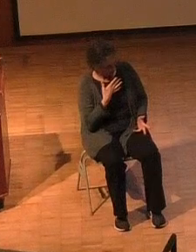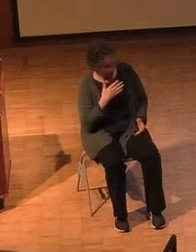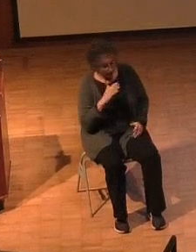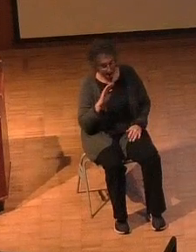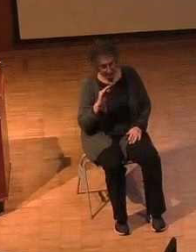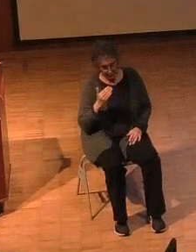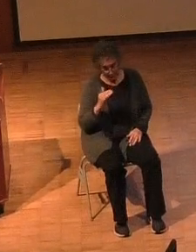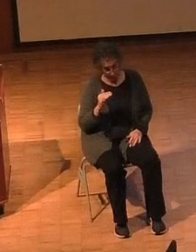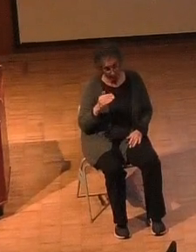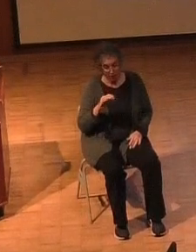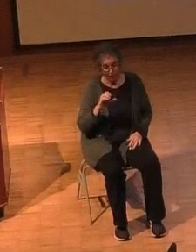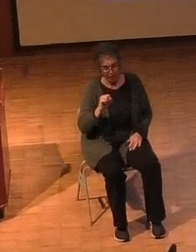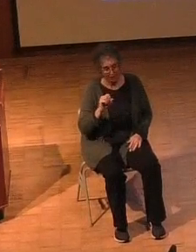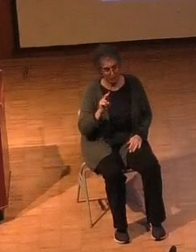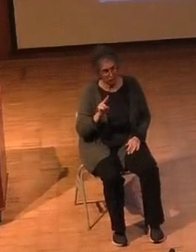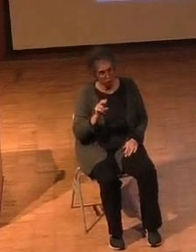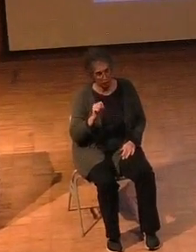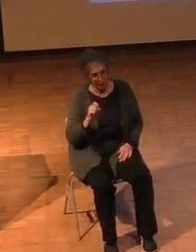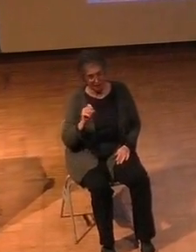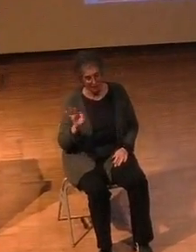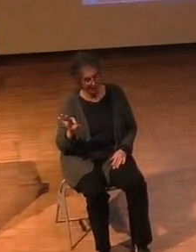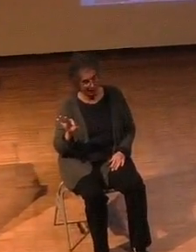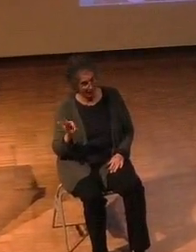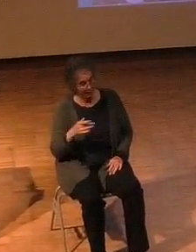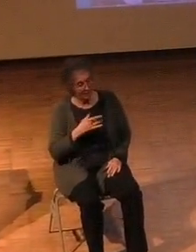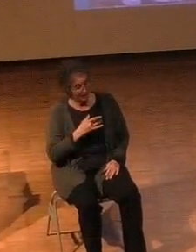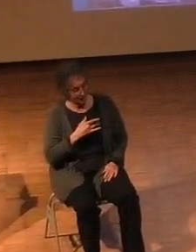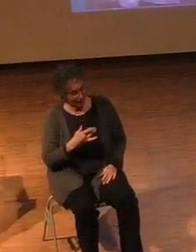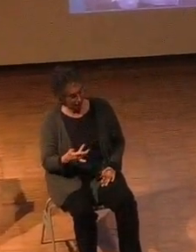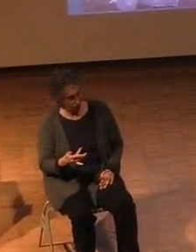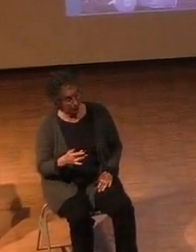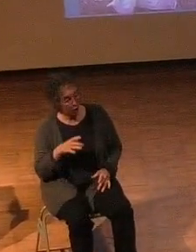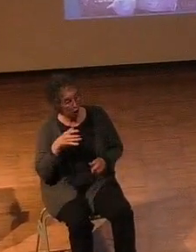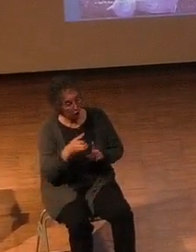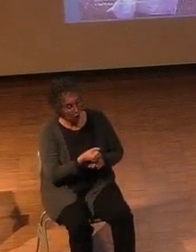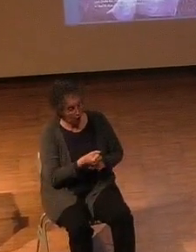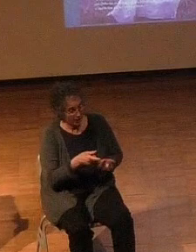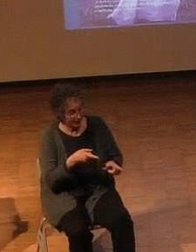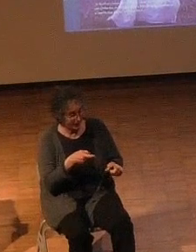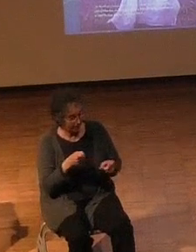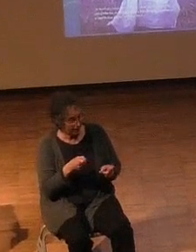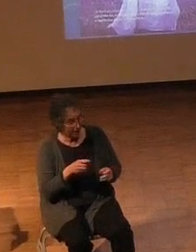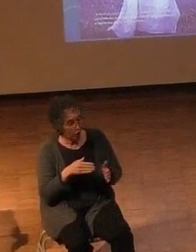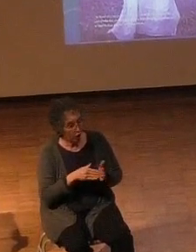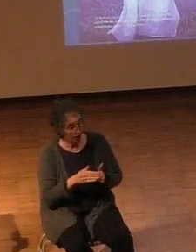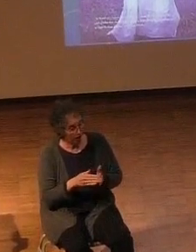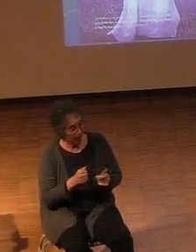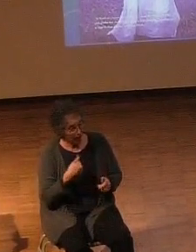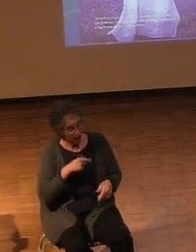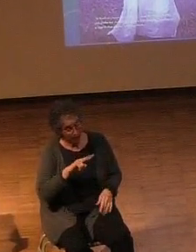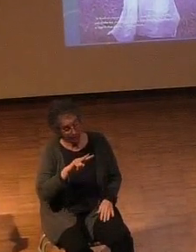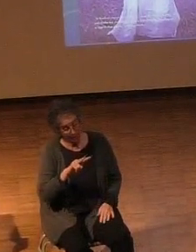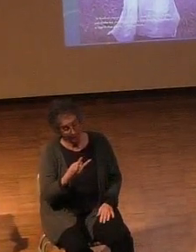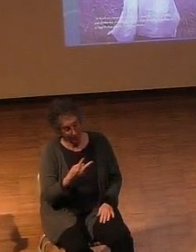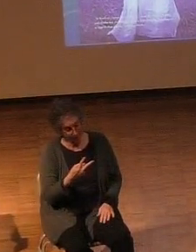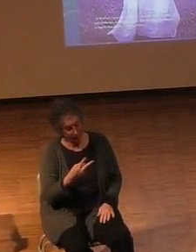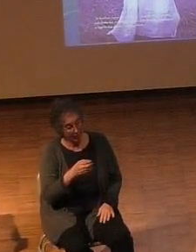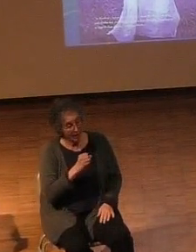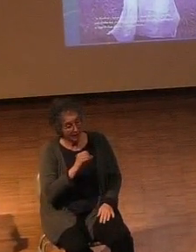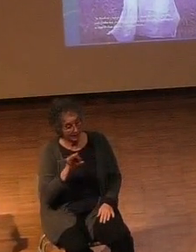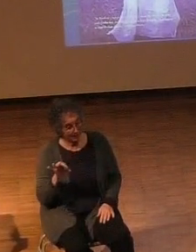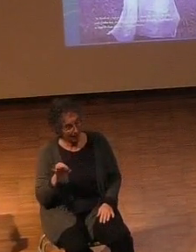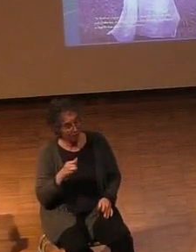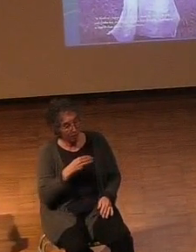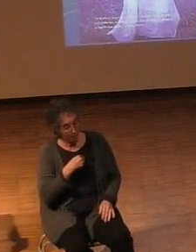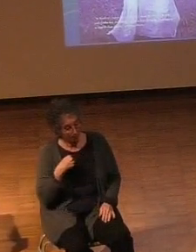him, SSU faculty are caught speeding often. And I was the second faculty member he had stopped